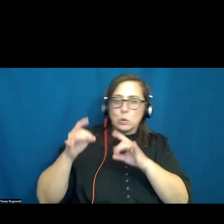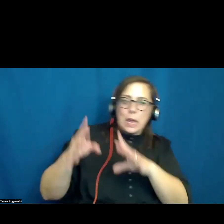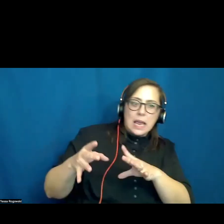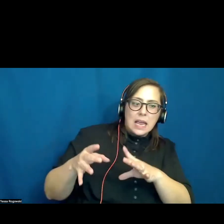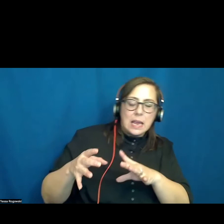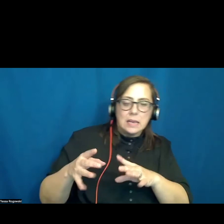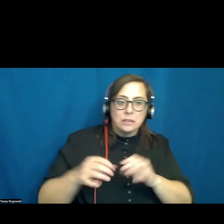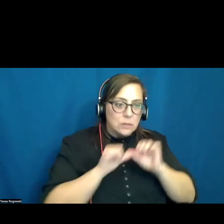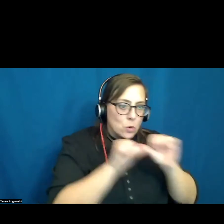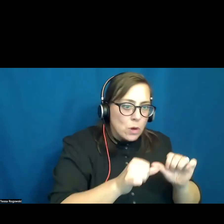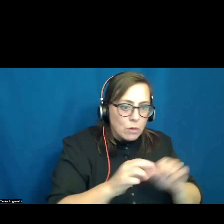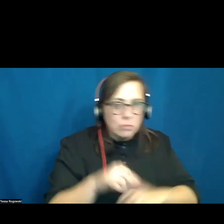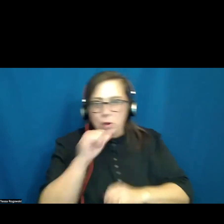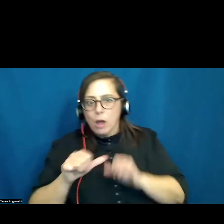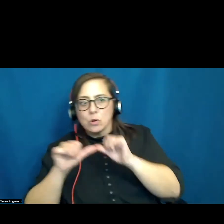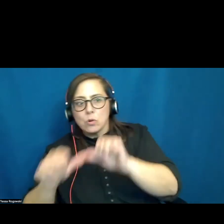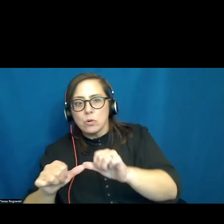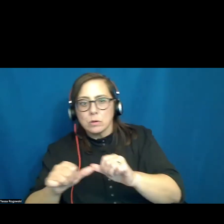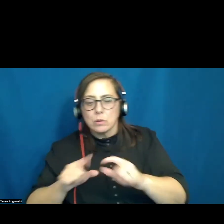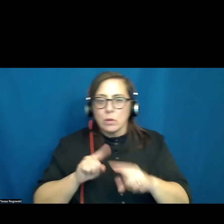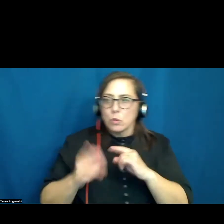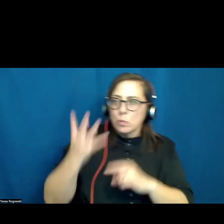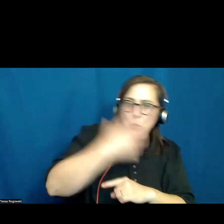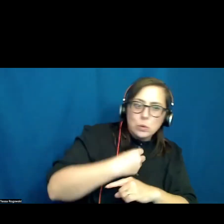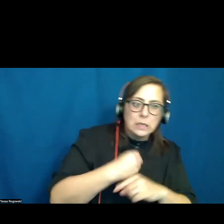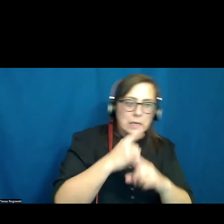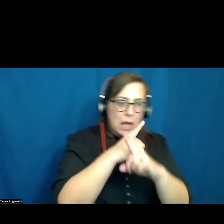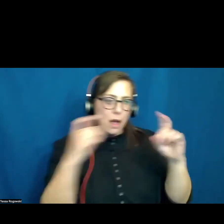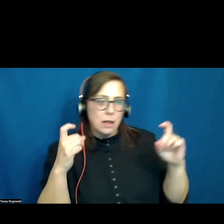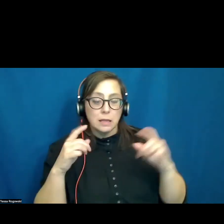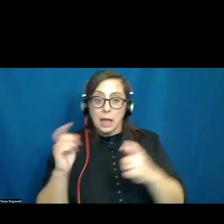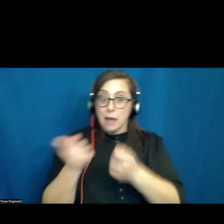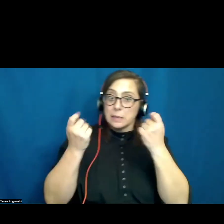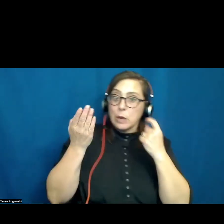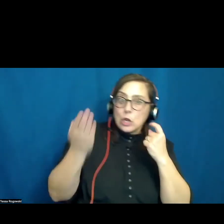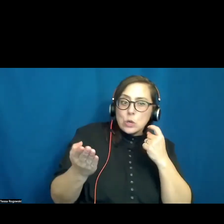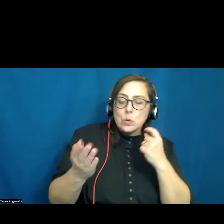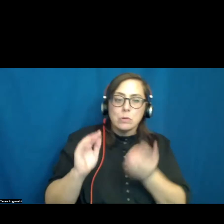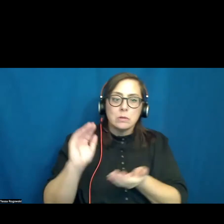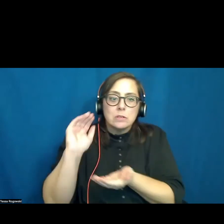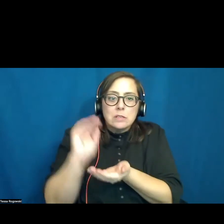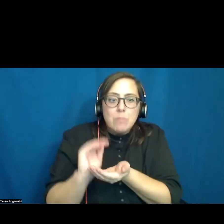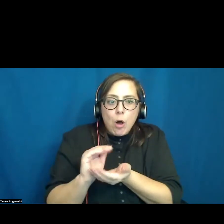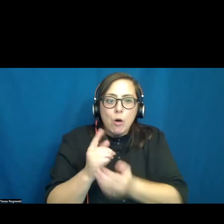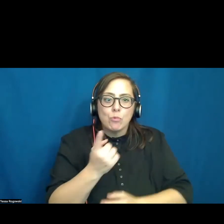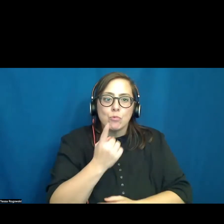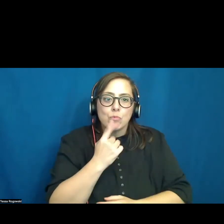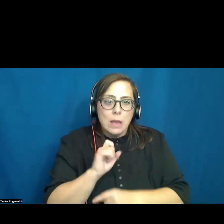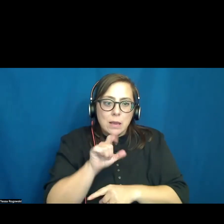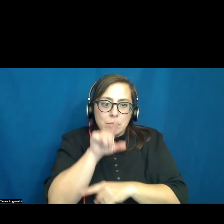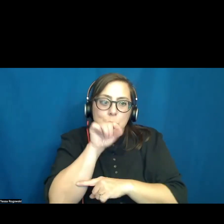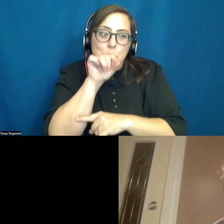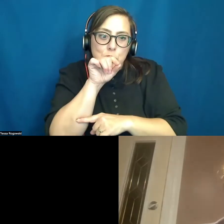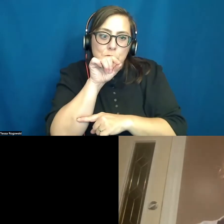go on, to record your beauty, ugly. I celebrate you, small red beet, out of protest.